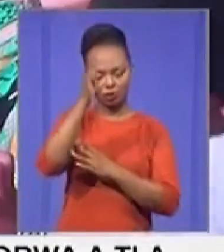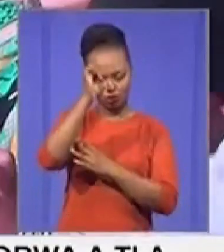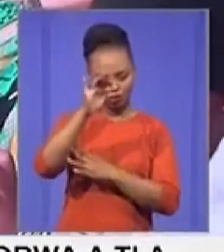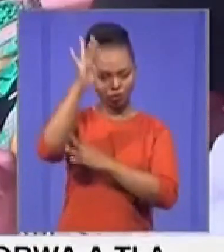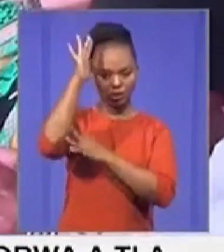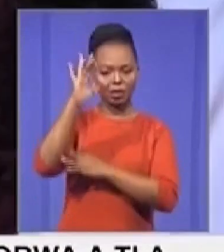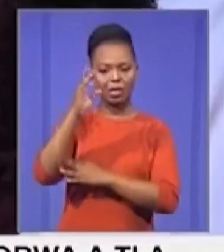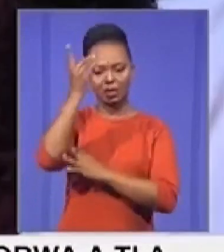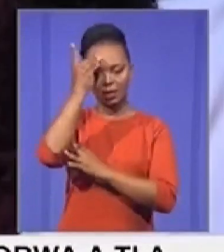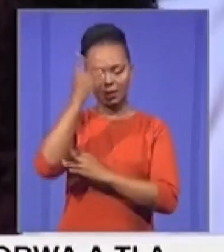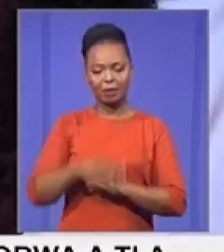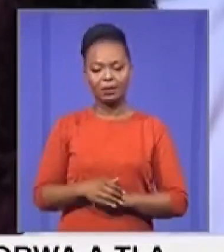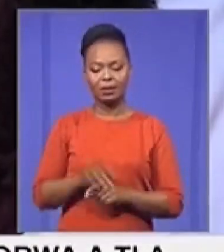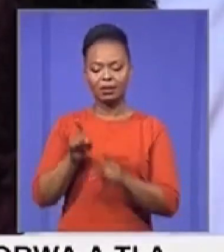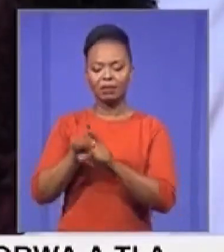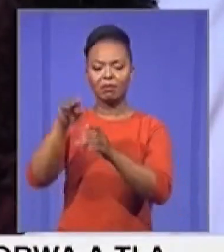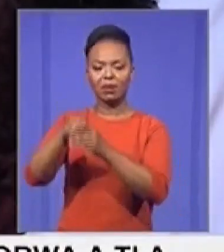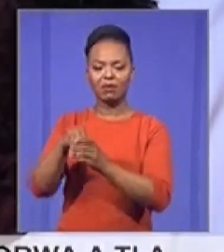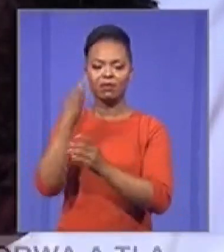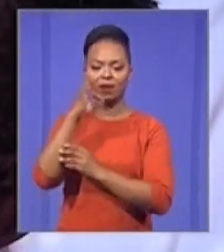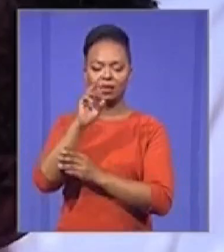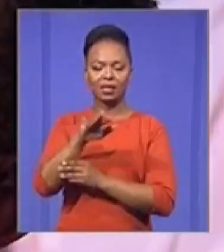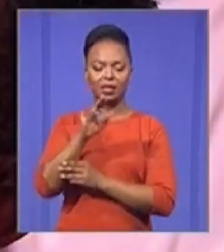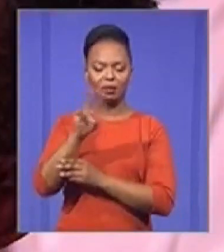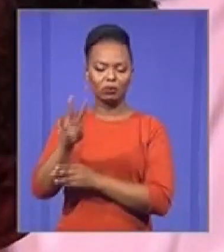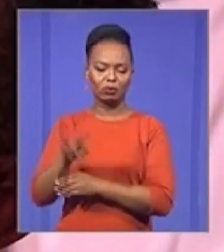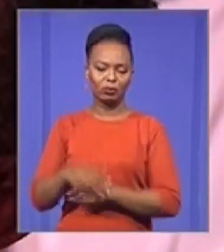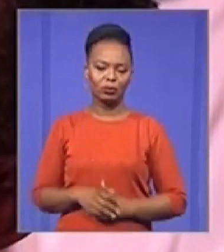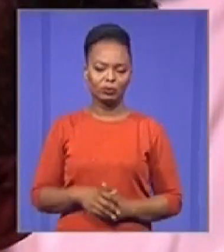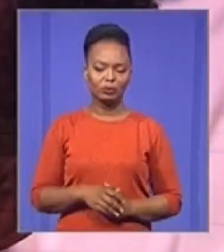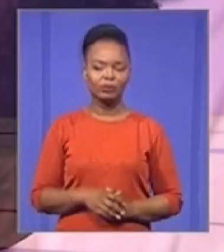o sa fumane sehlopha France sa Racing 92.